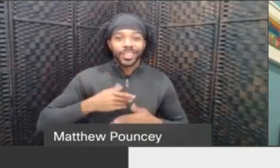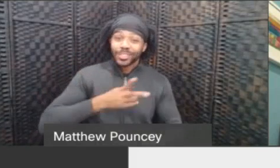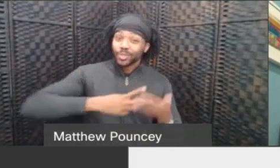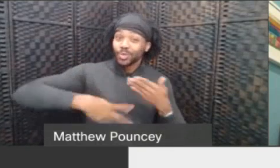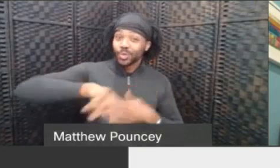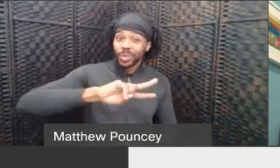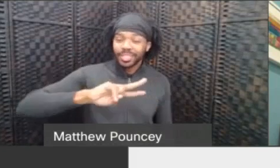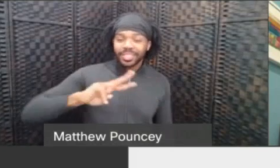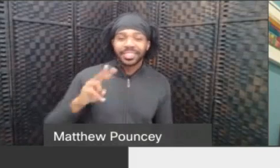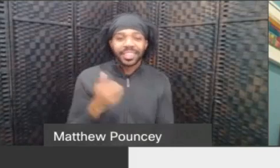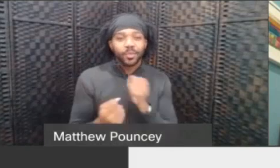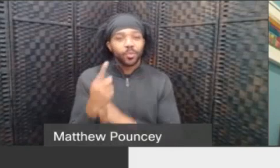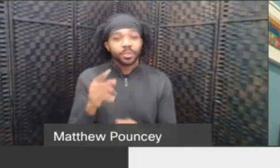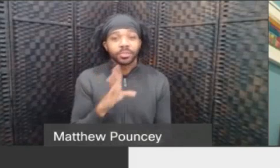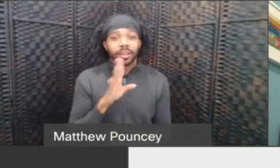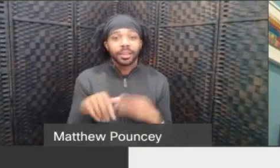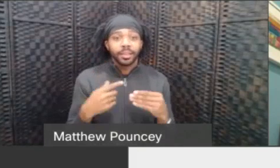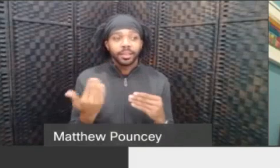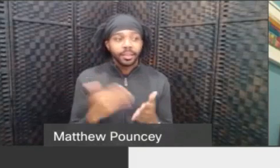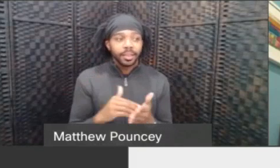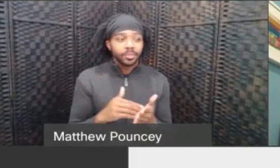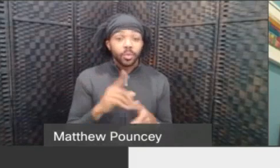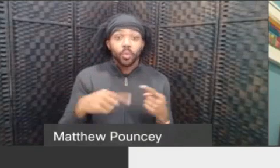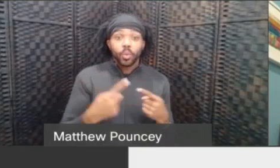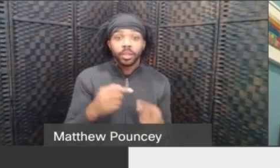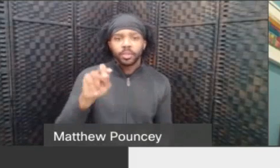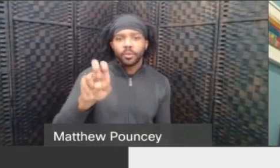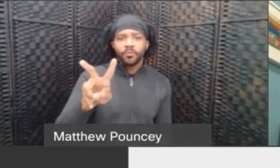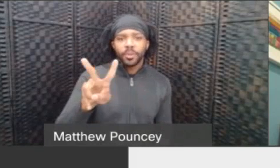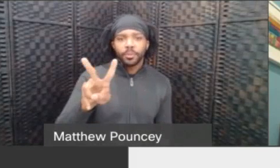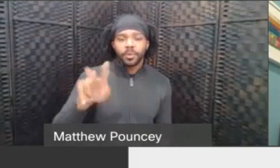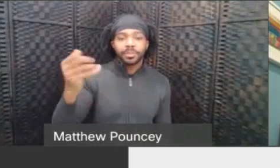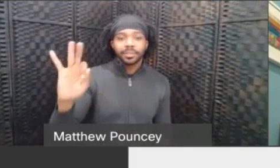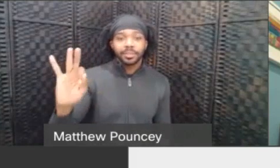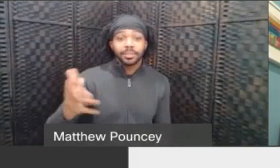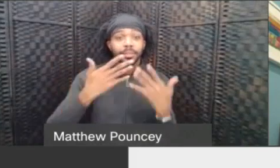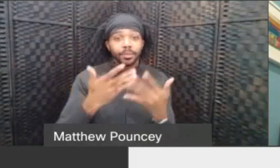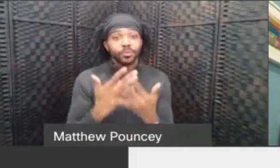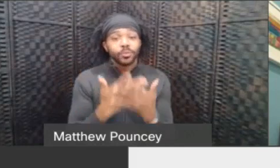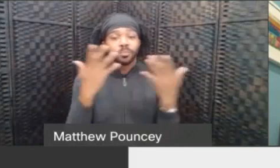And we will talk again on November the 19th. Thank you very much.